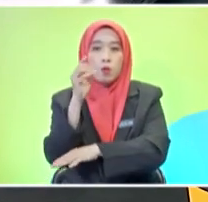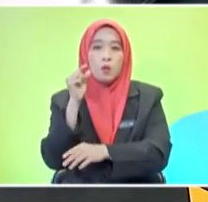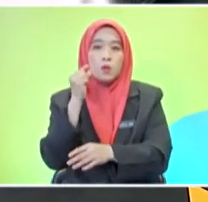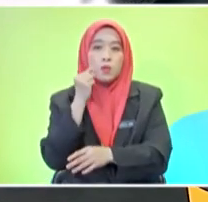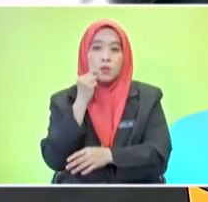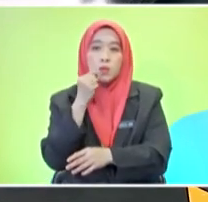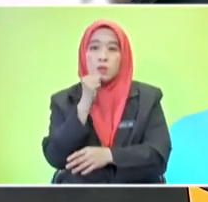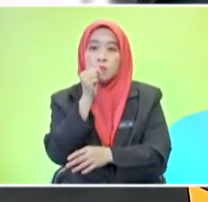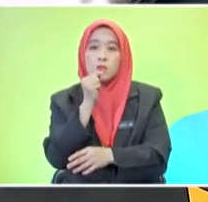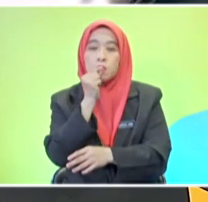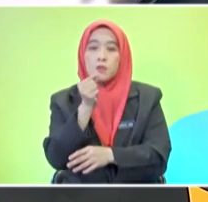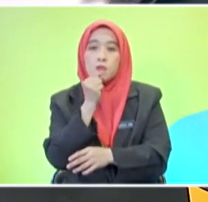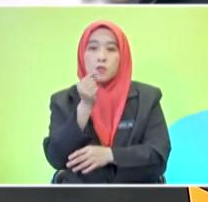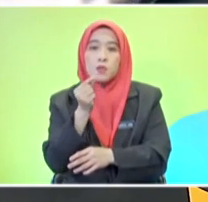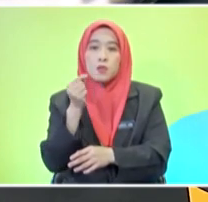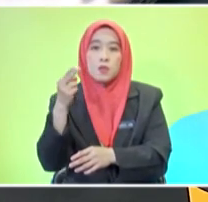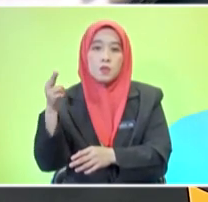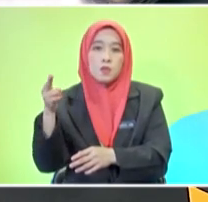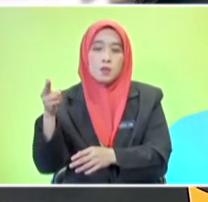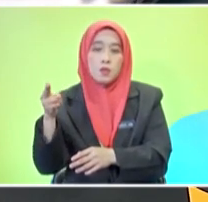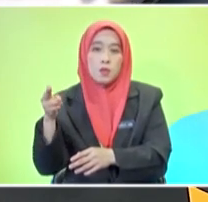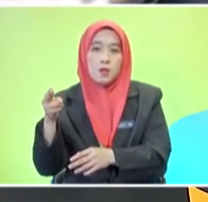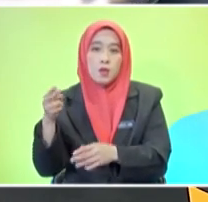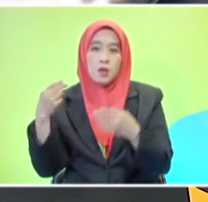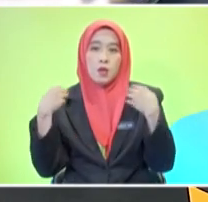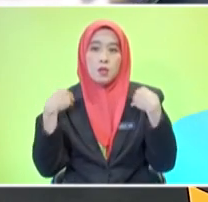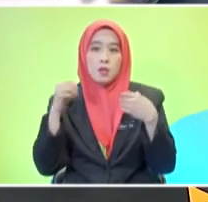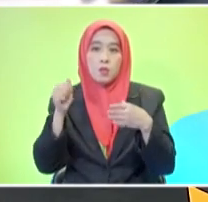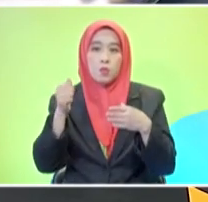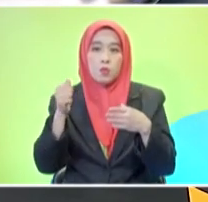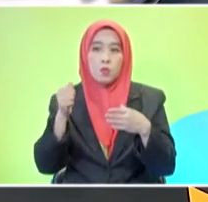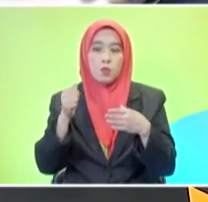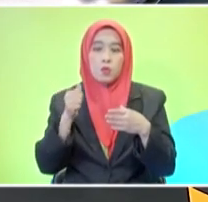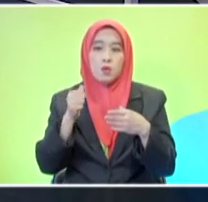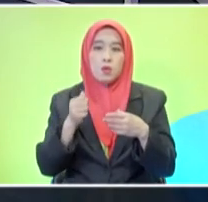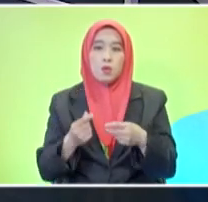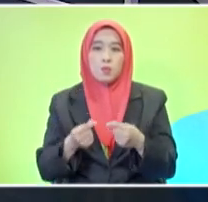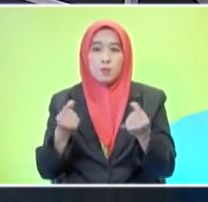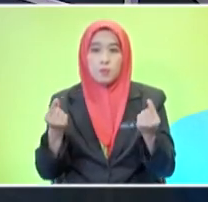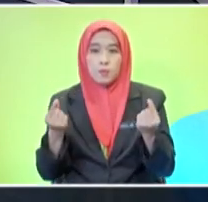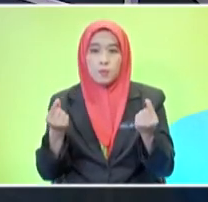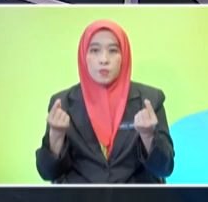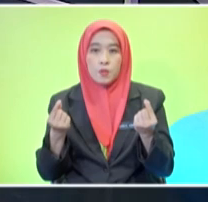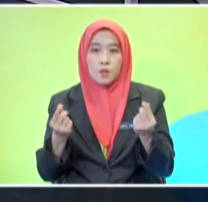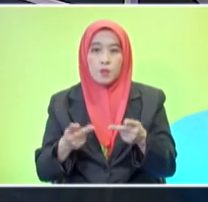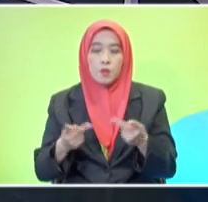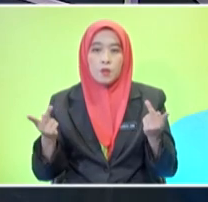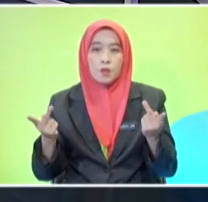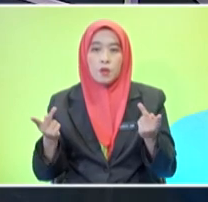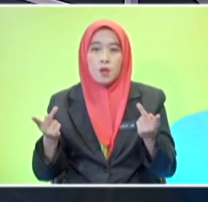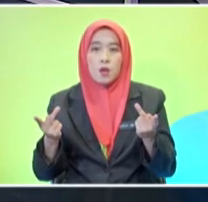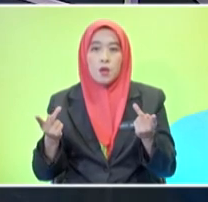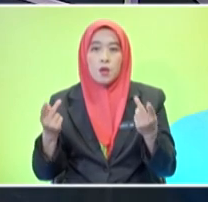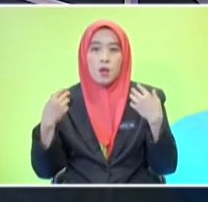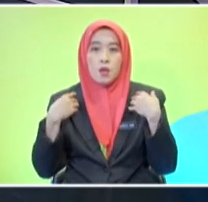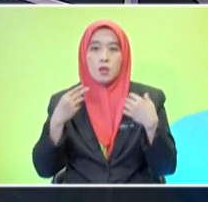placed 10 green bean seeds in flower pot B. B. Okay. Okay. So I water it regularly